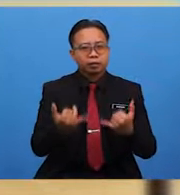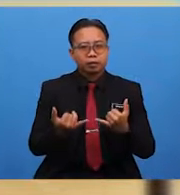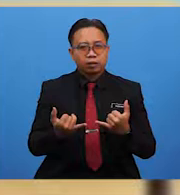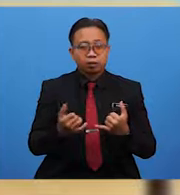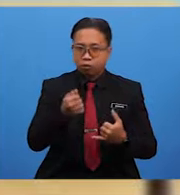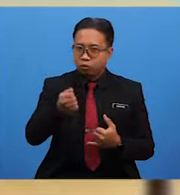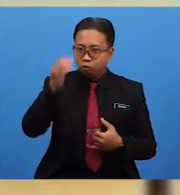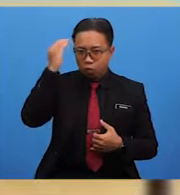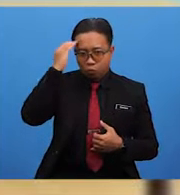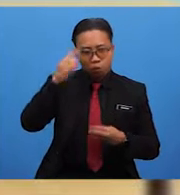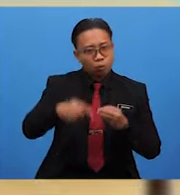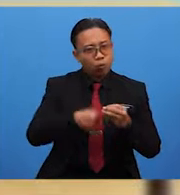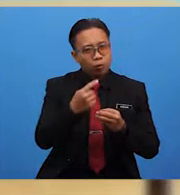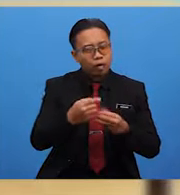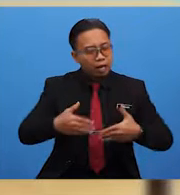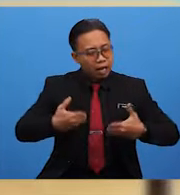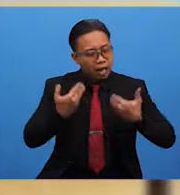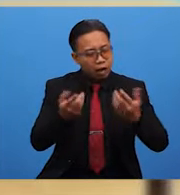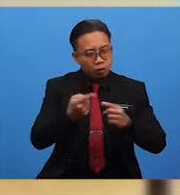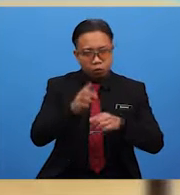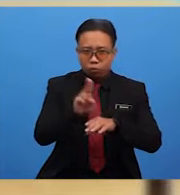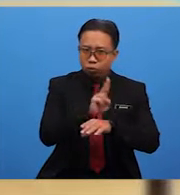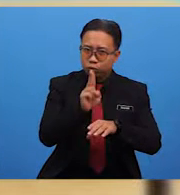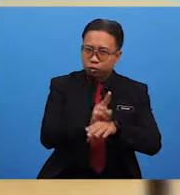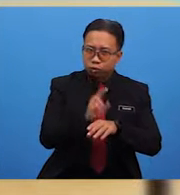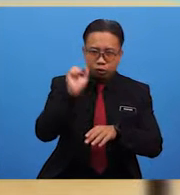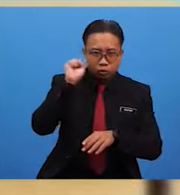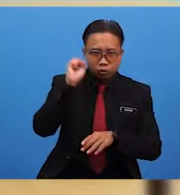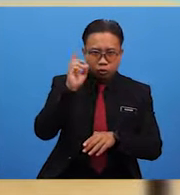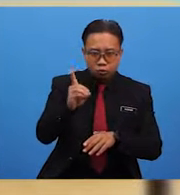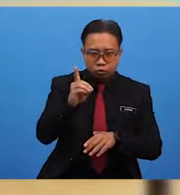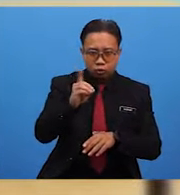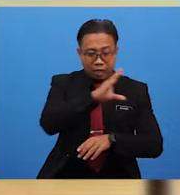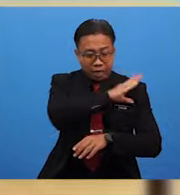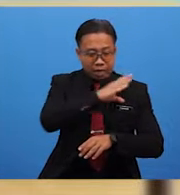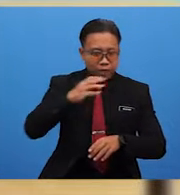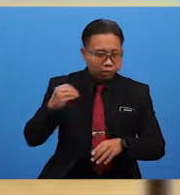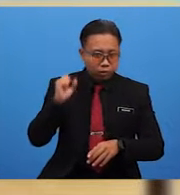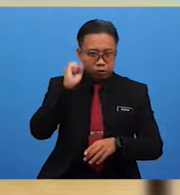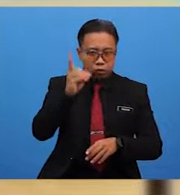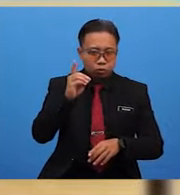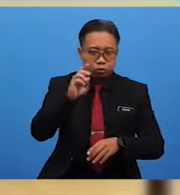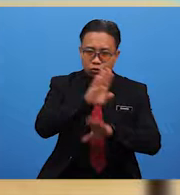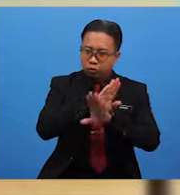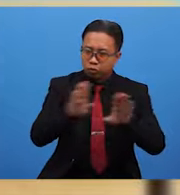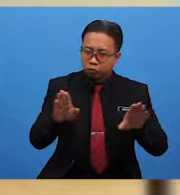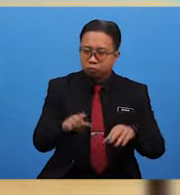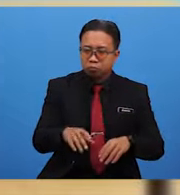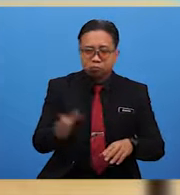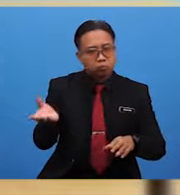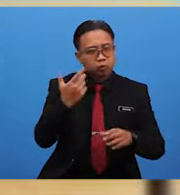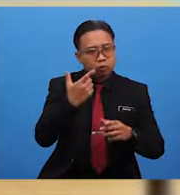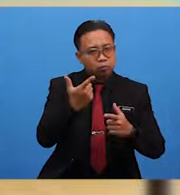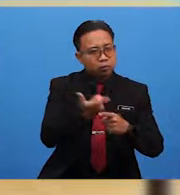Now that you know when and how to use should and should not, let us practice. In each